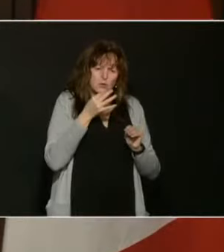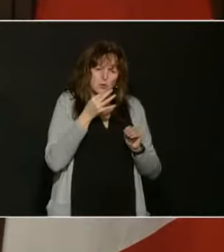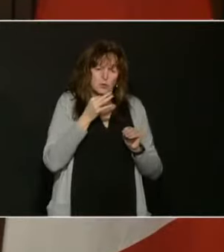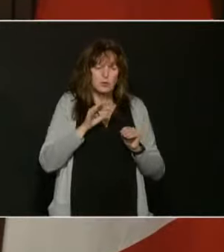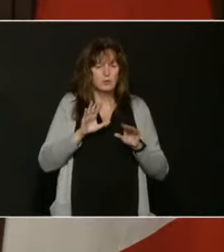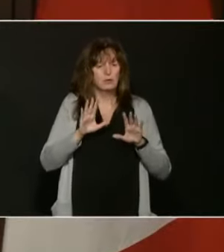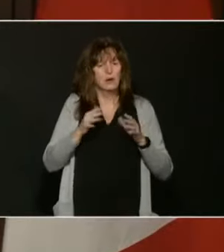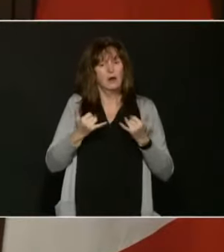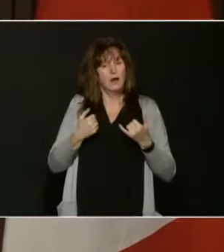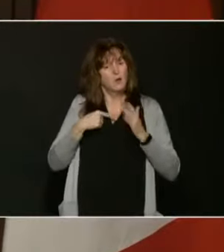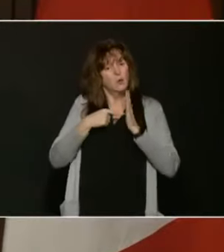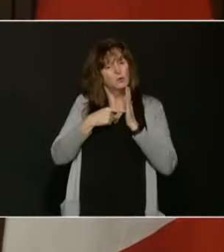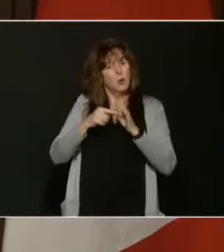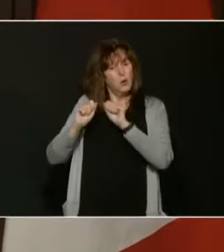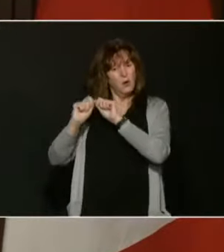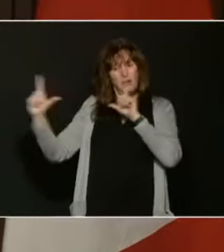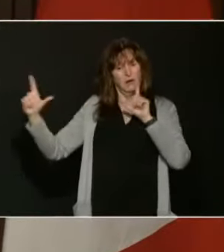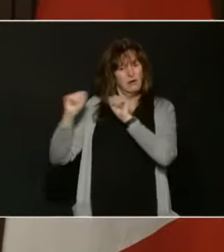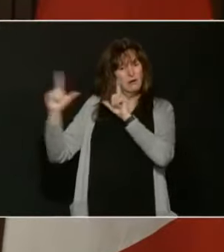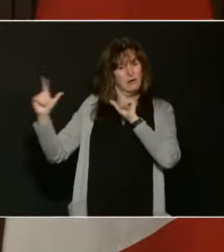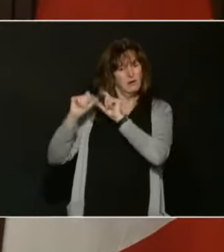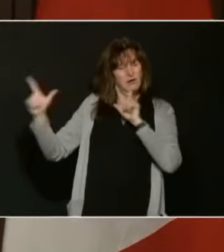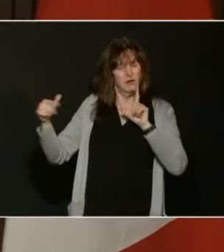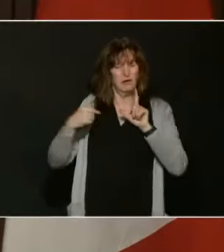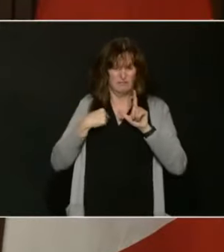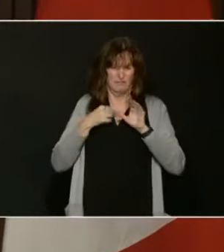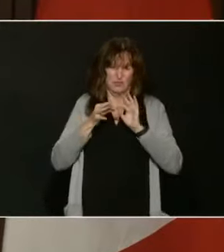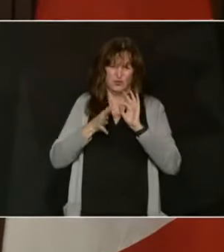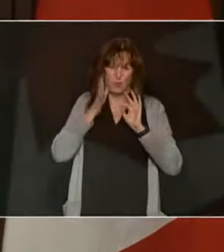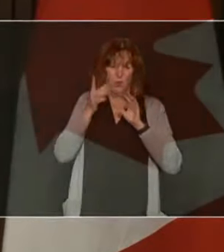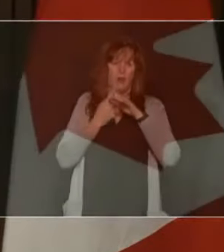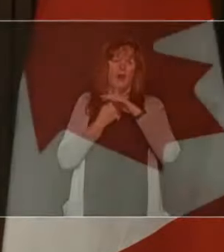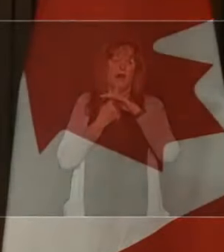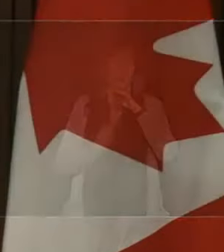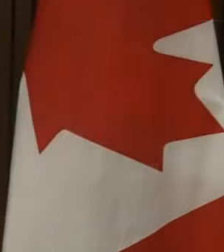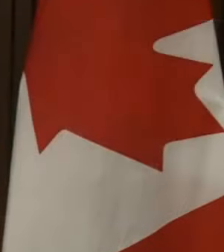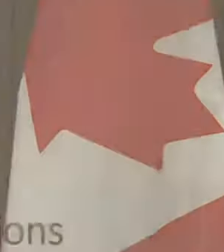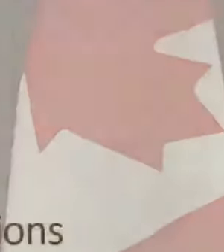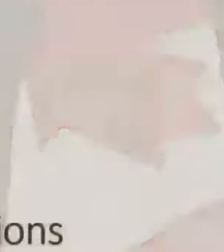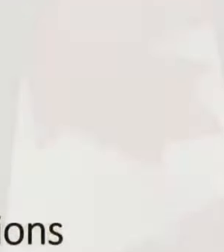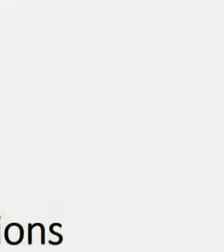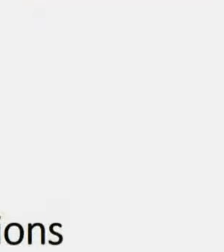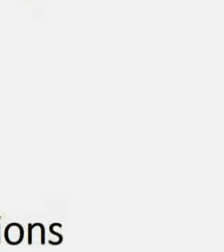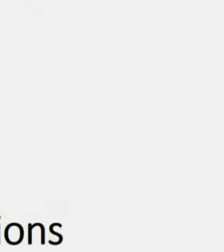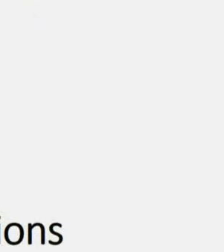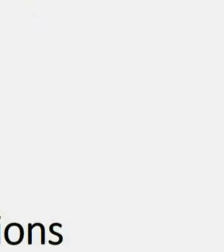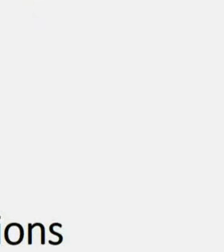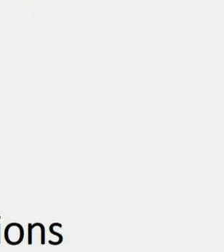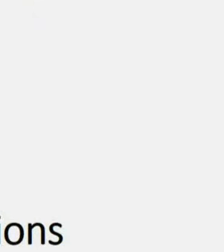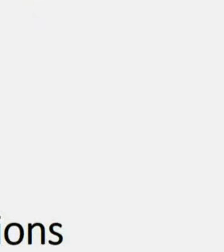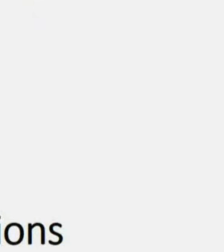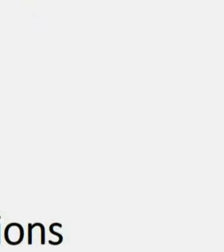return immediately after we finish the slides. If we could put up the slides, please.